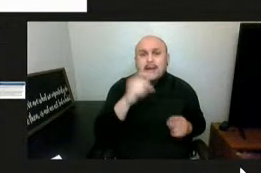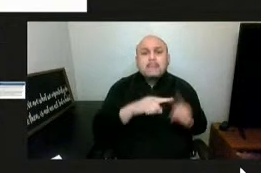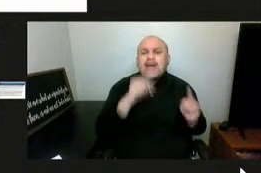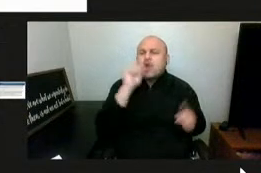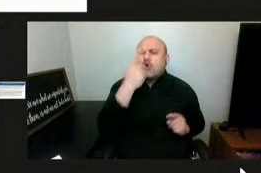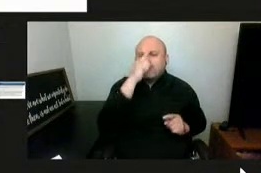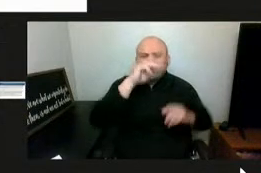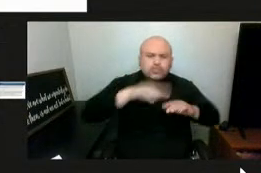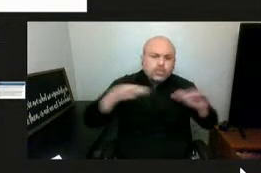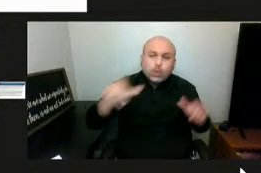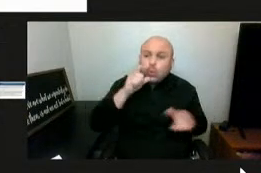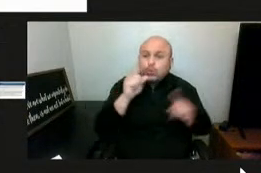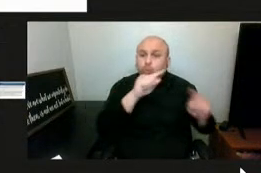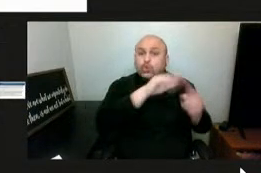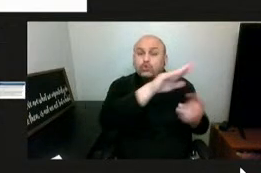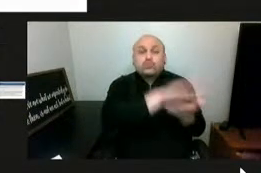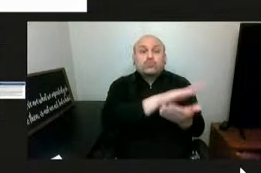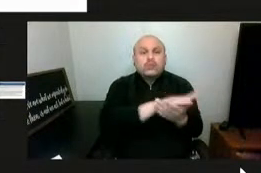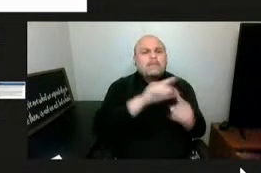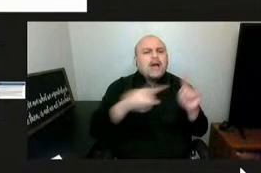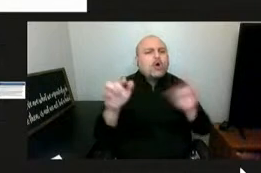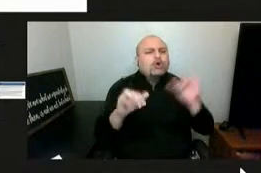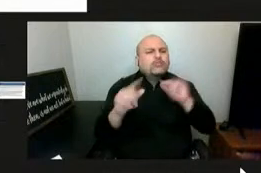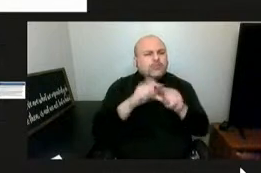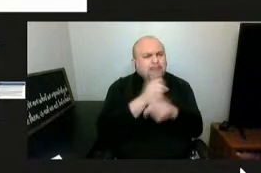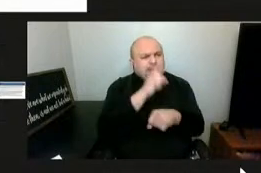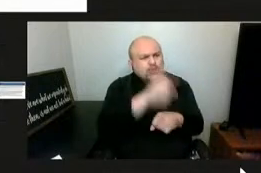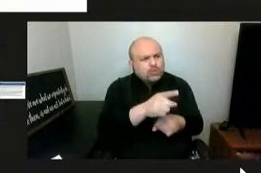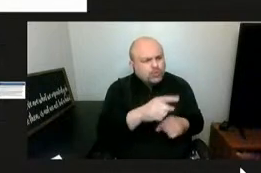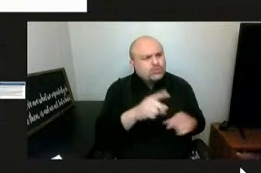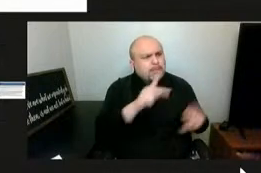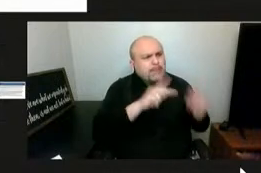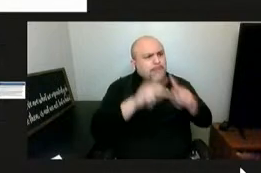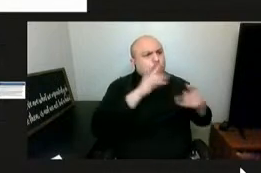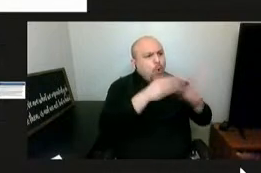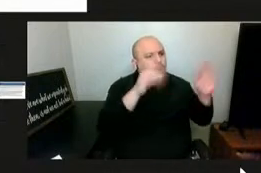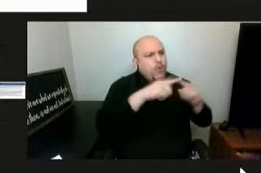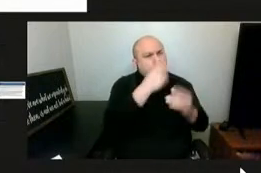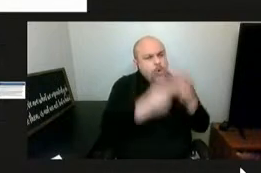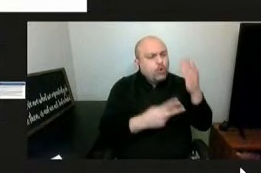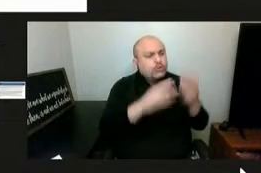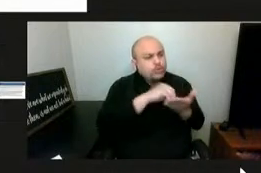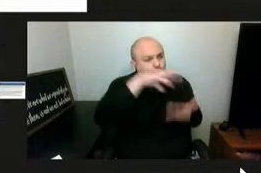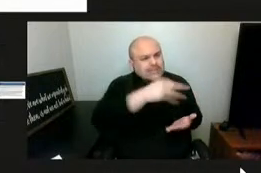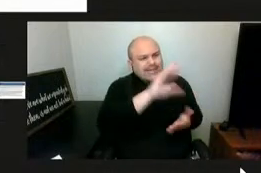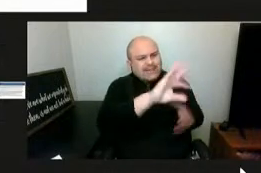attend those schools, but also ensuring the centers are open to both students and their families. Next slide.